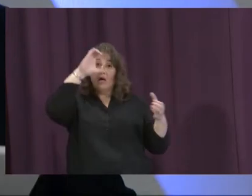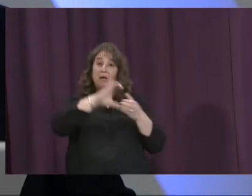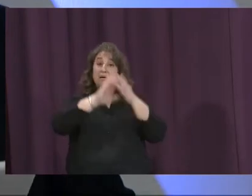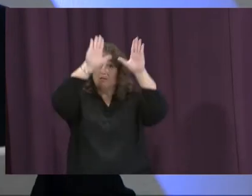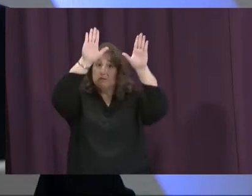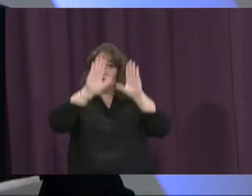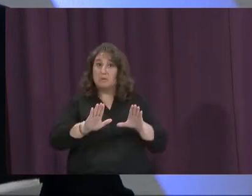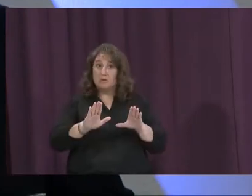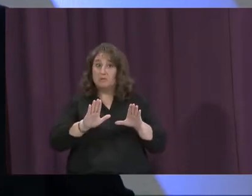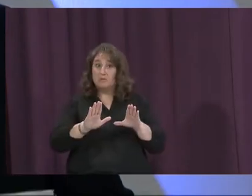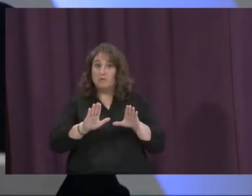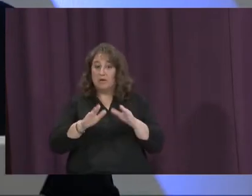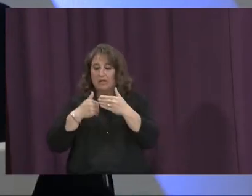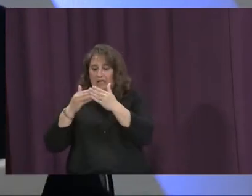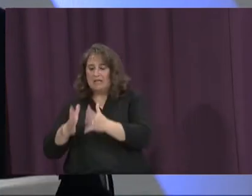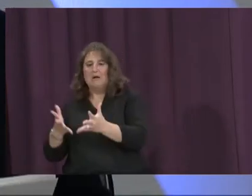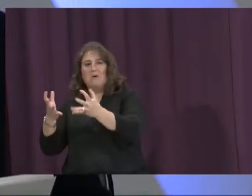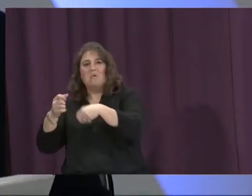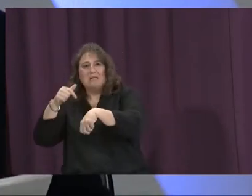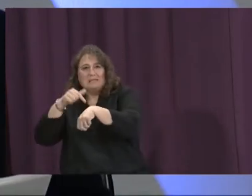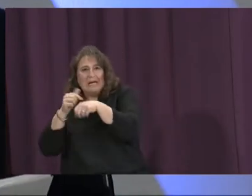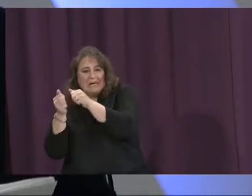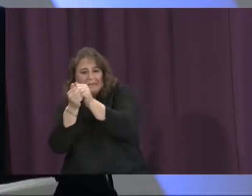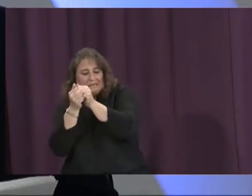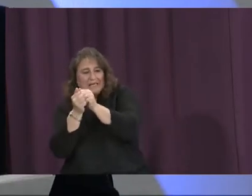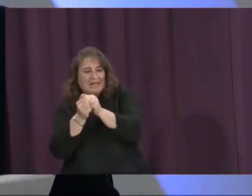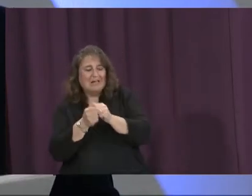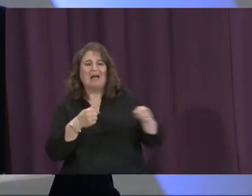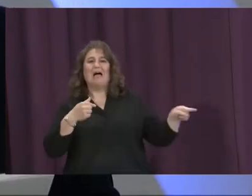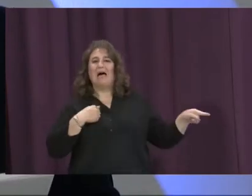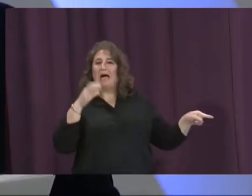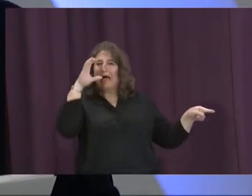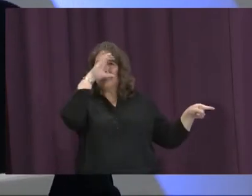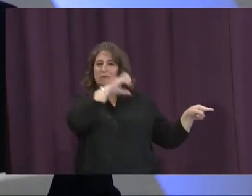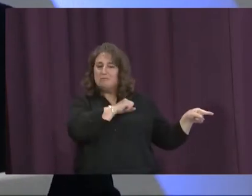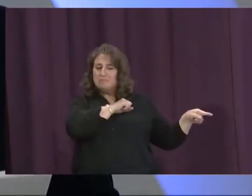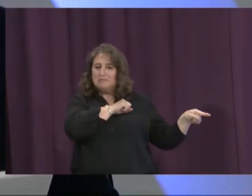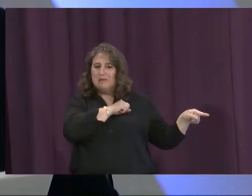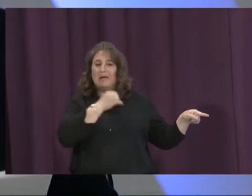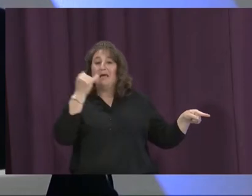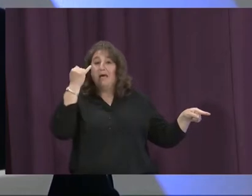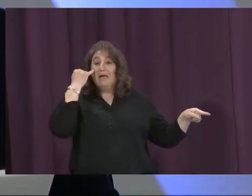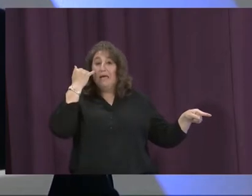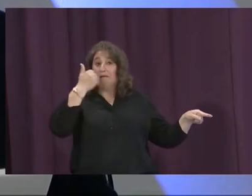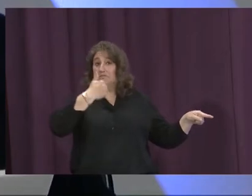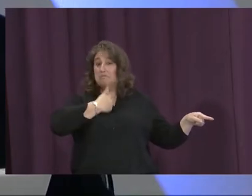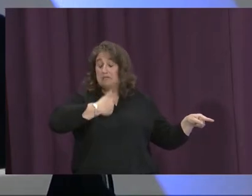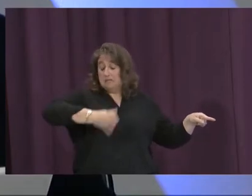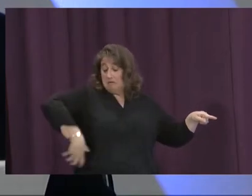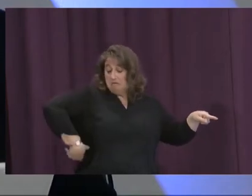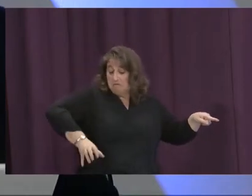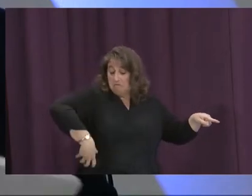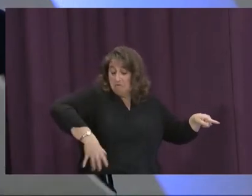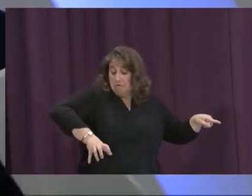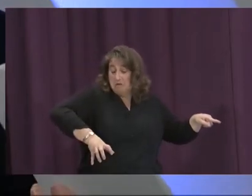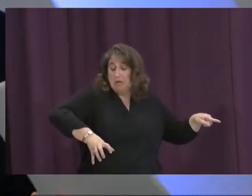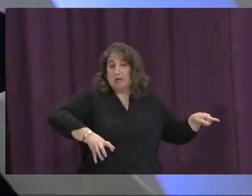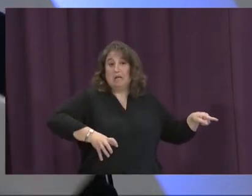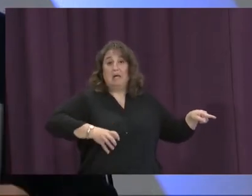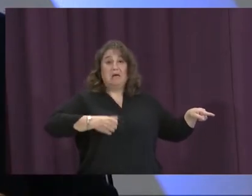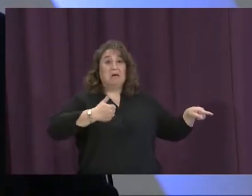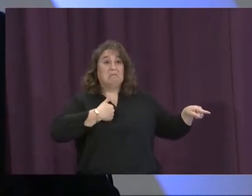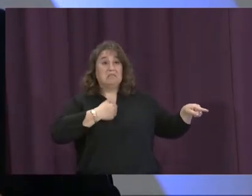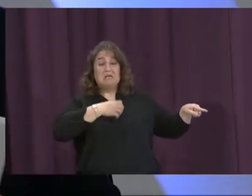they would want to spend time. I'm making an assumption here that, um, if you've been bowling for years, maybe you're older. Maybe you're in your